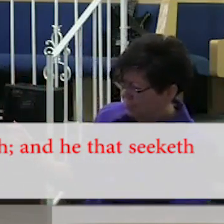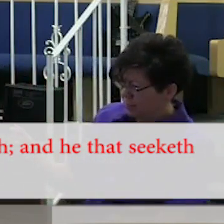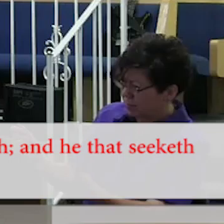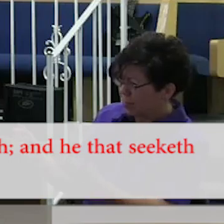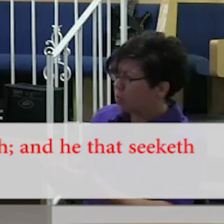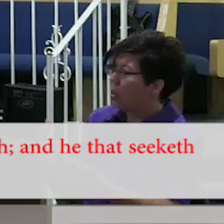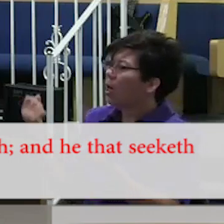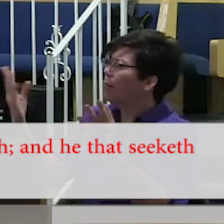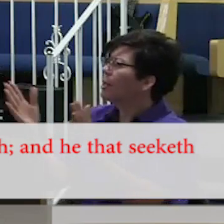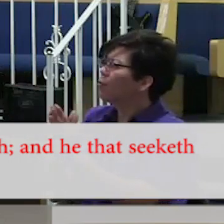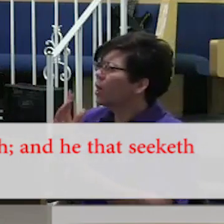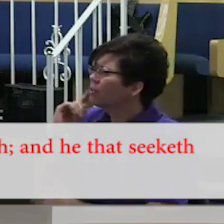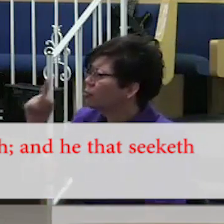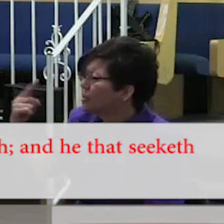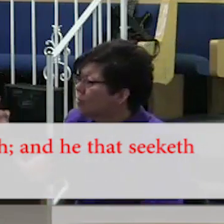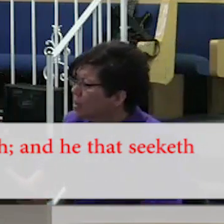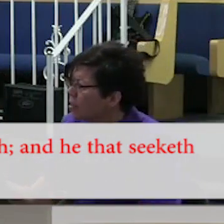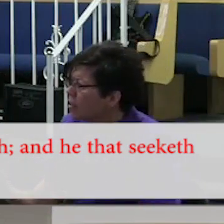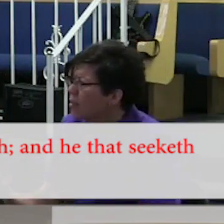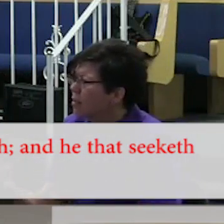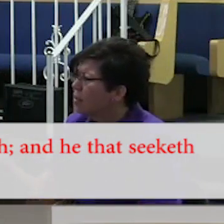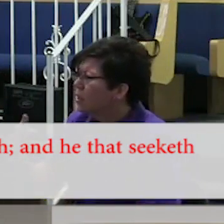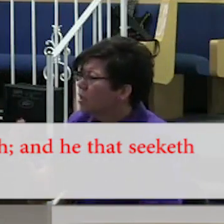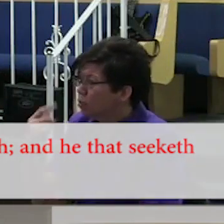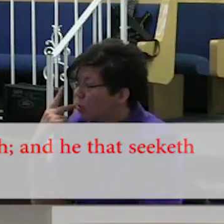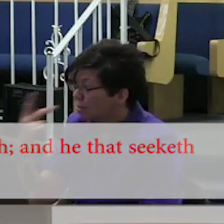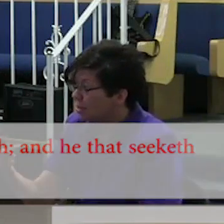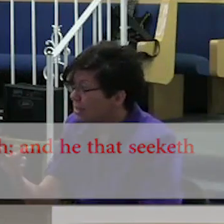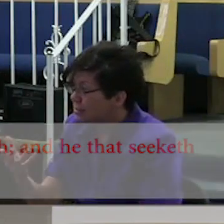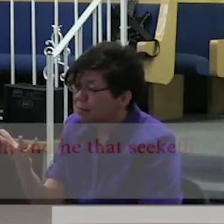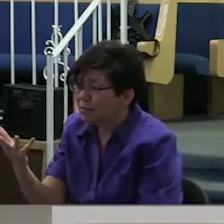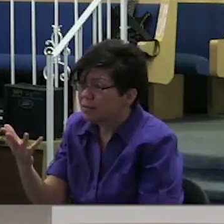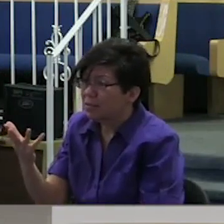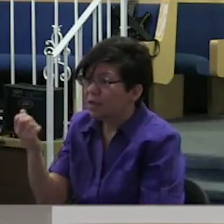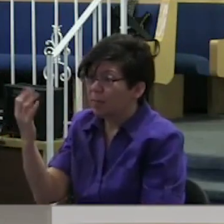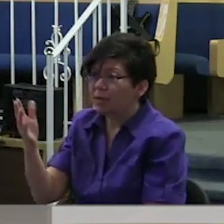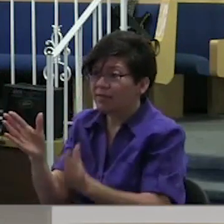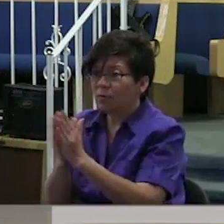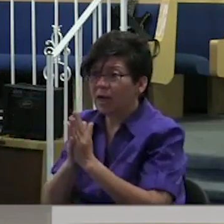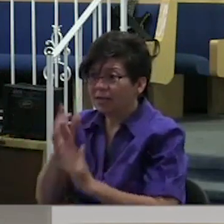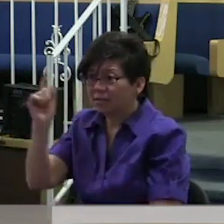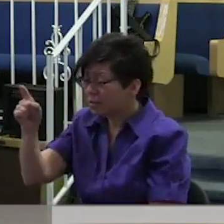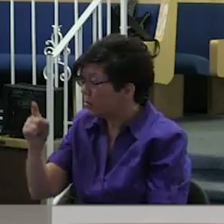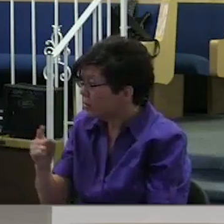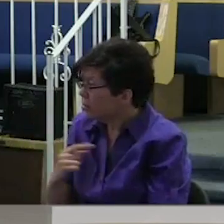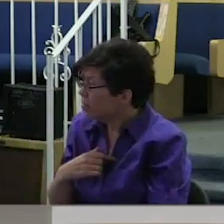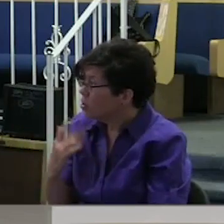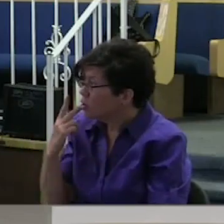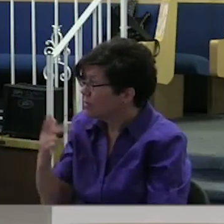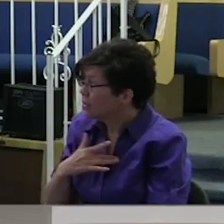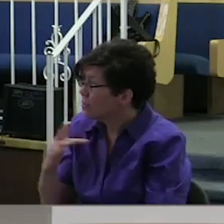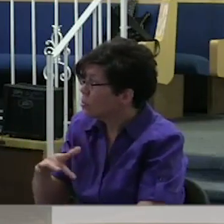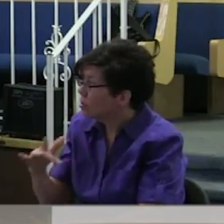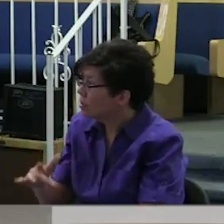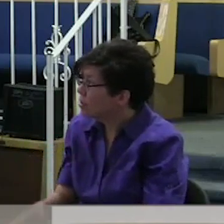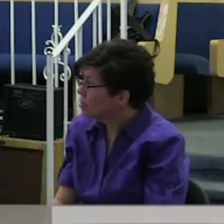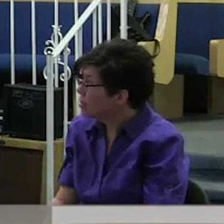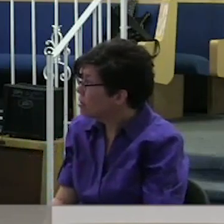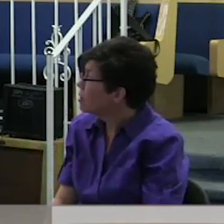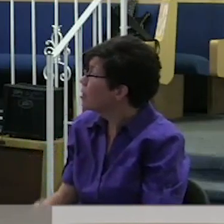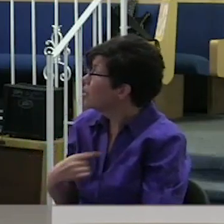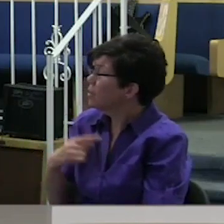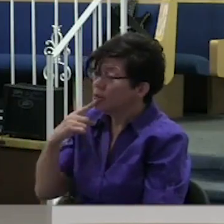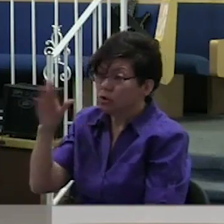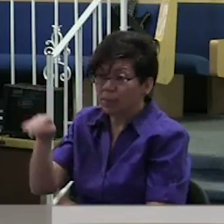asked God for something? How many of you have received it? I can see a lot of witnesses in here who have come into the house